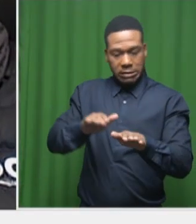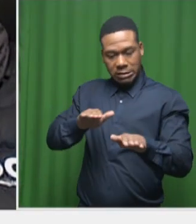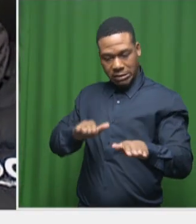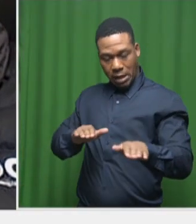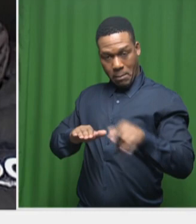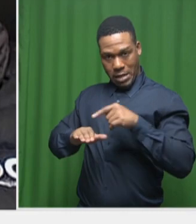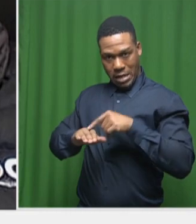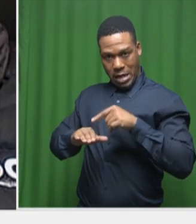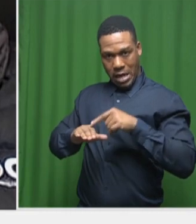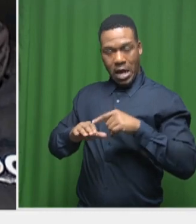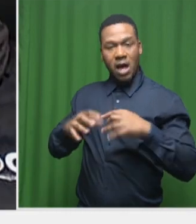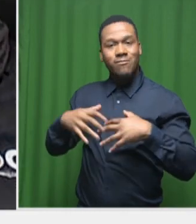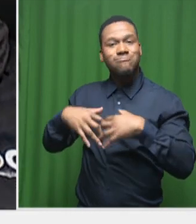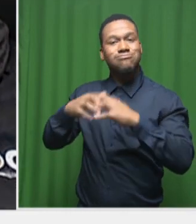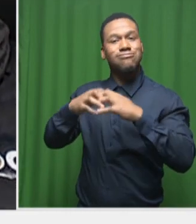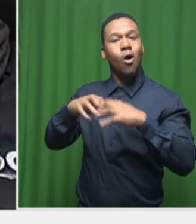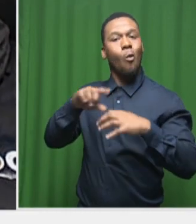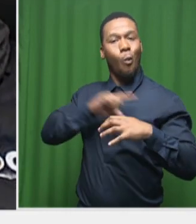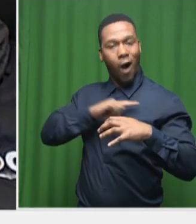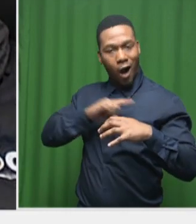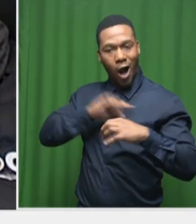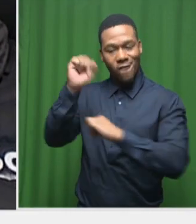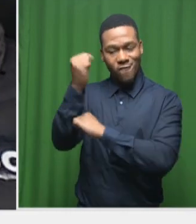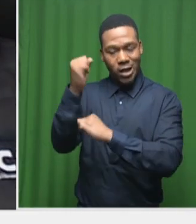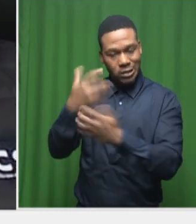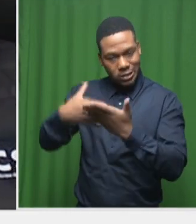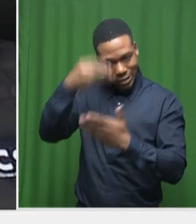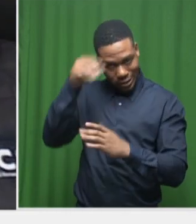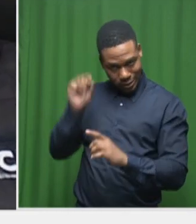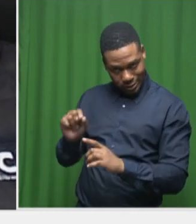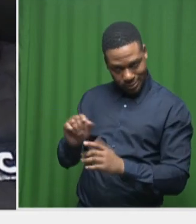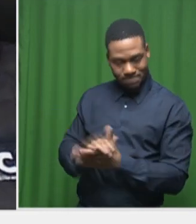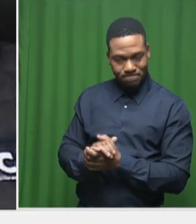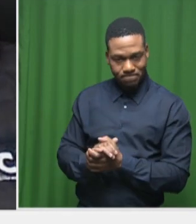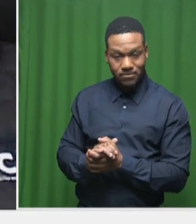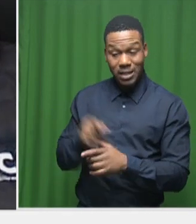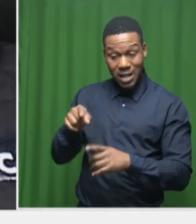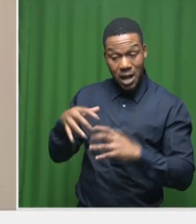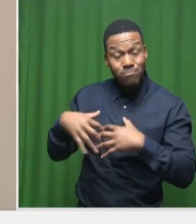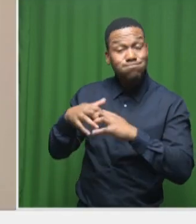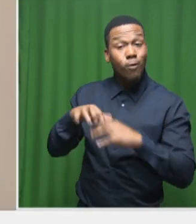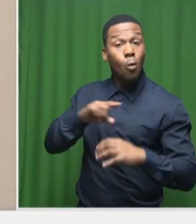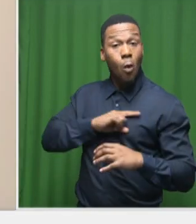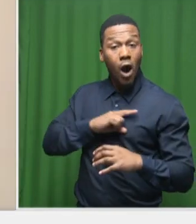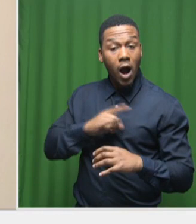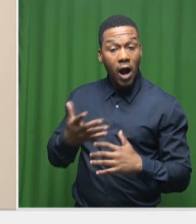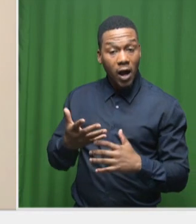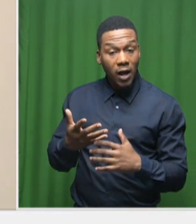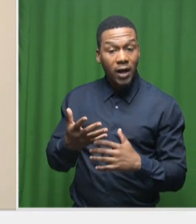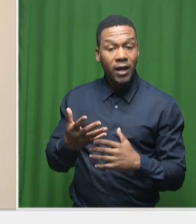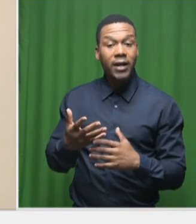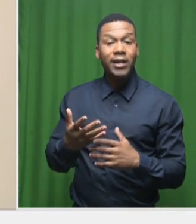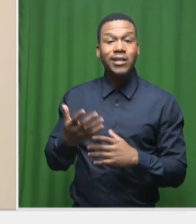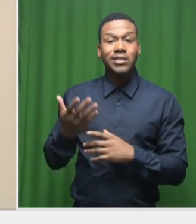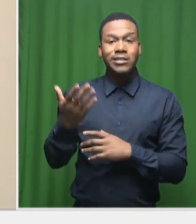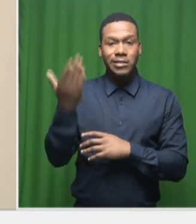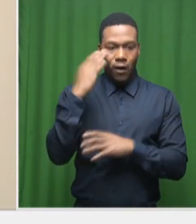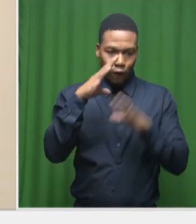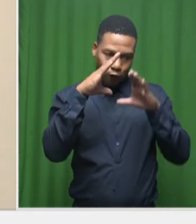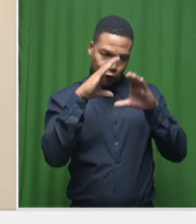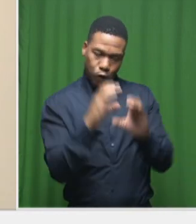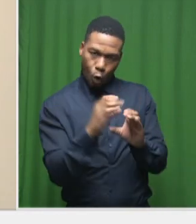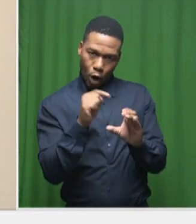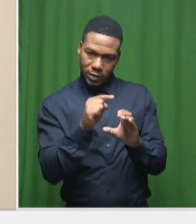was initially established. So initially when the Learning Factory was established, it was more an industry-focused